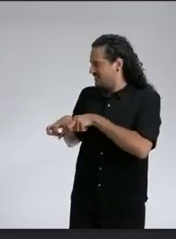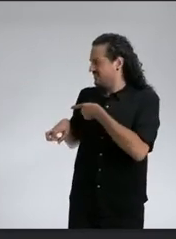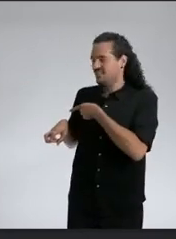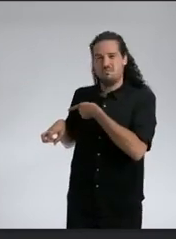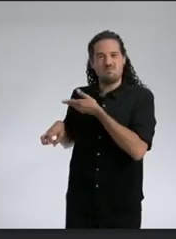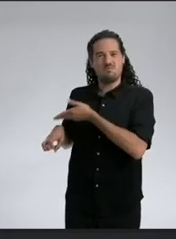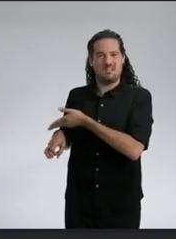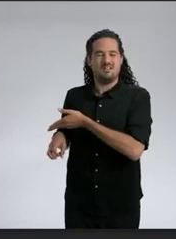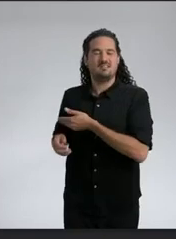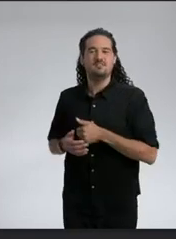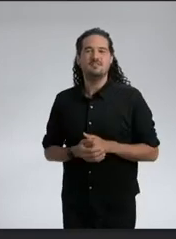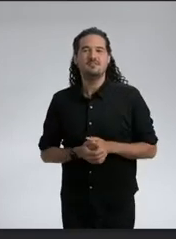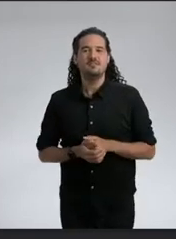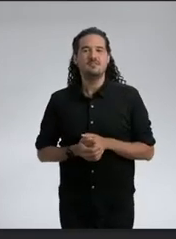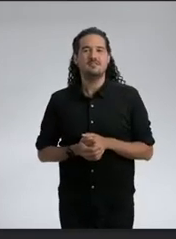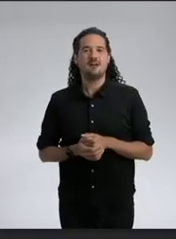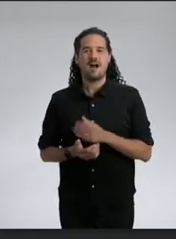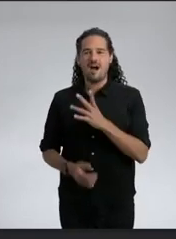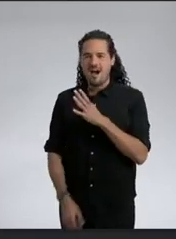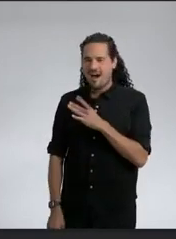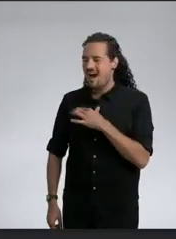lunch today. I love this scene.